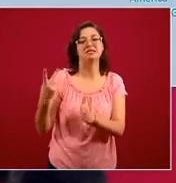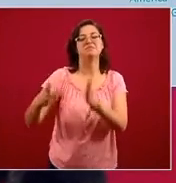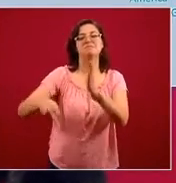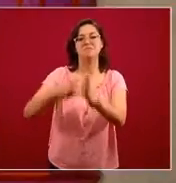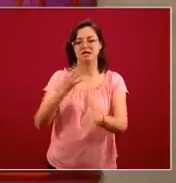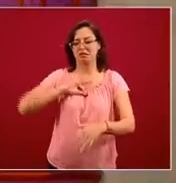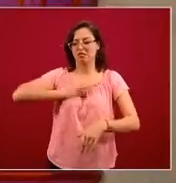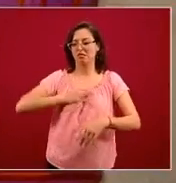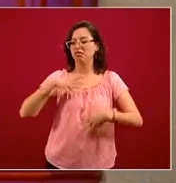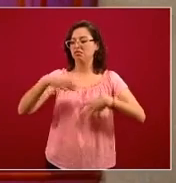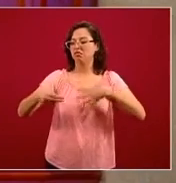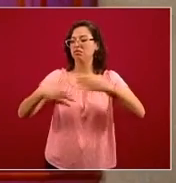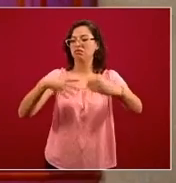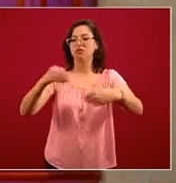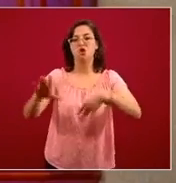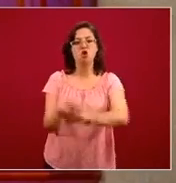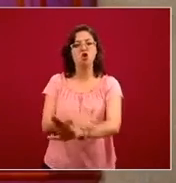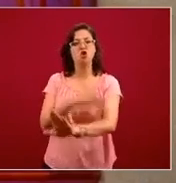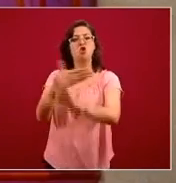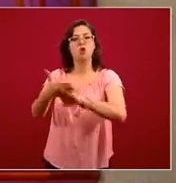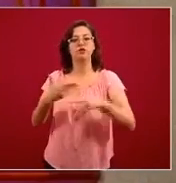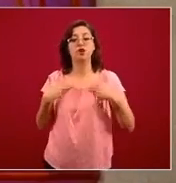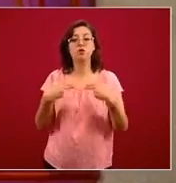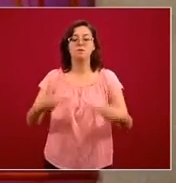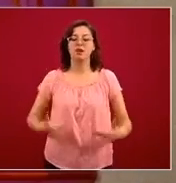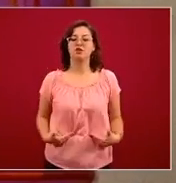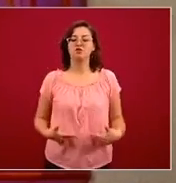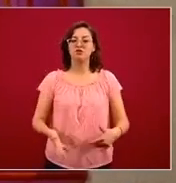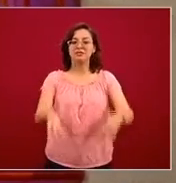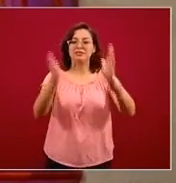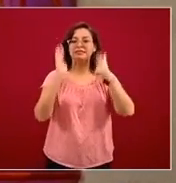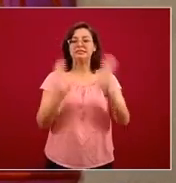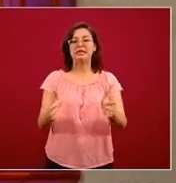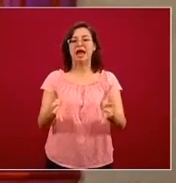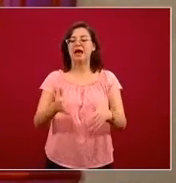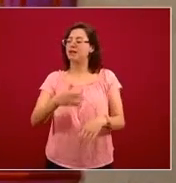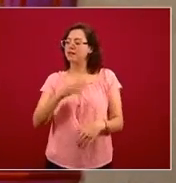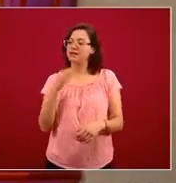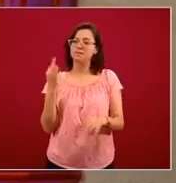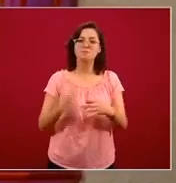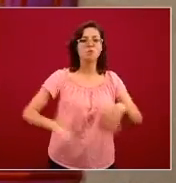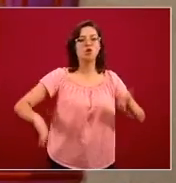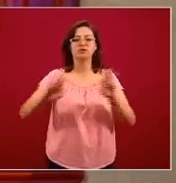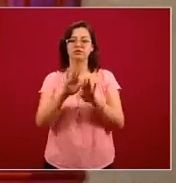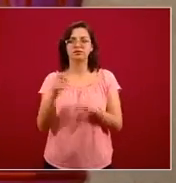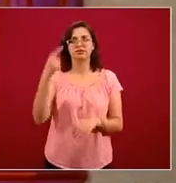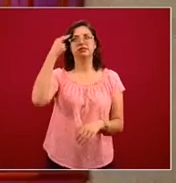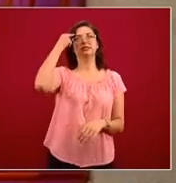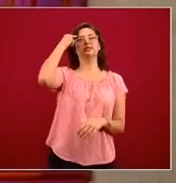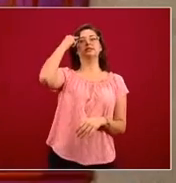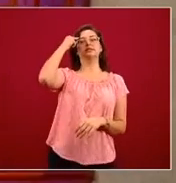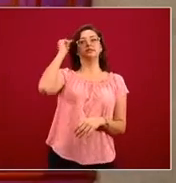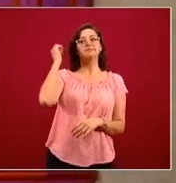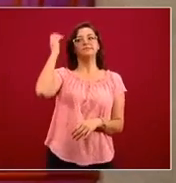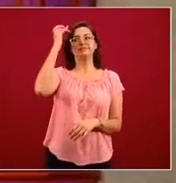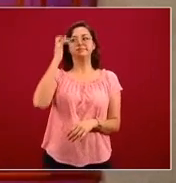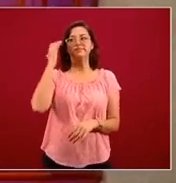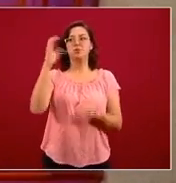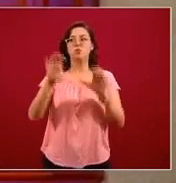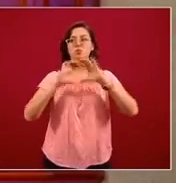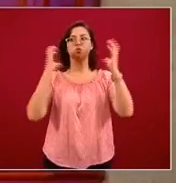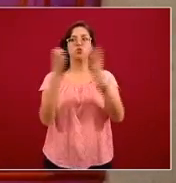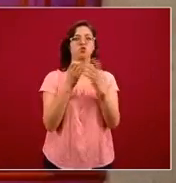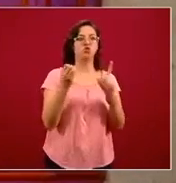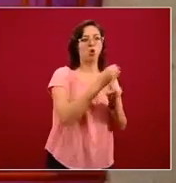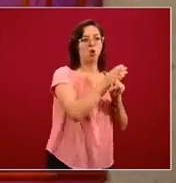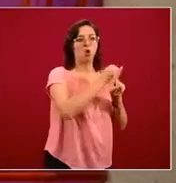less than 11 years ago and has been threatening humanity. And from a scientific viewpoint, we do need